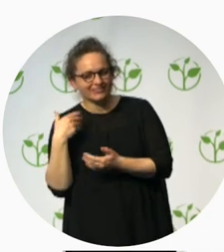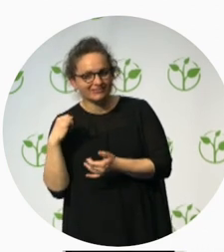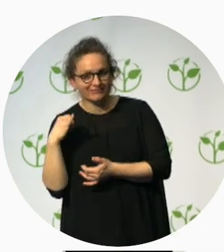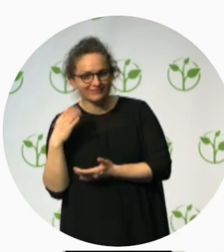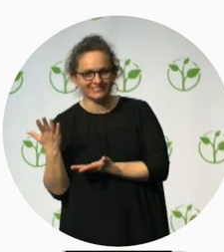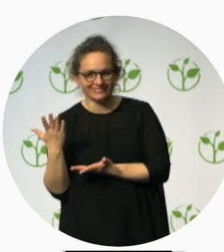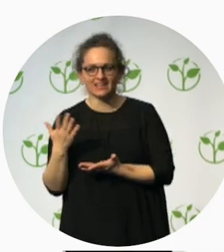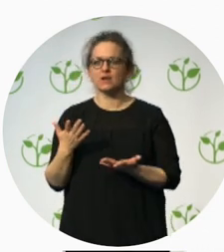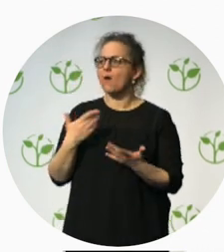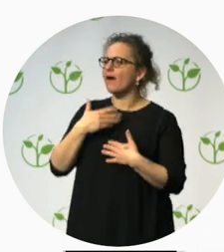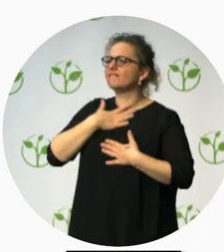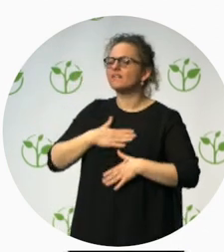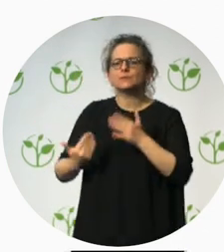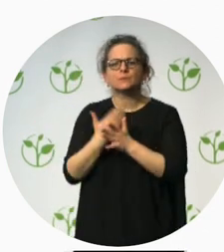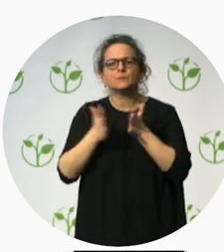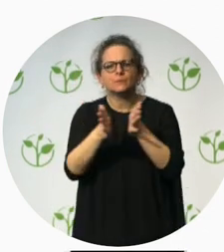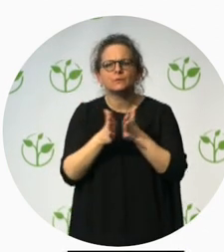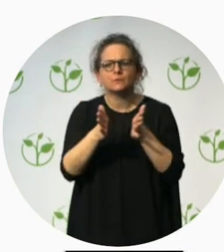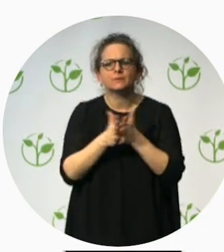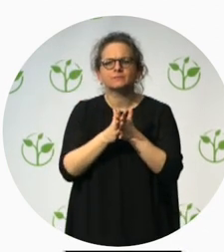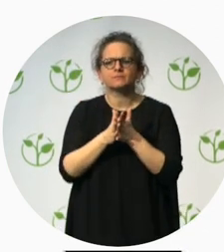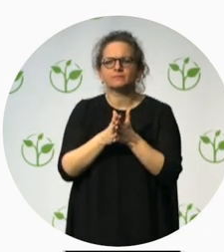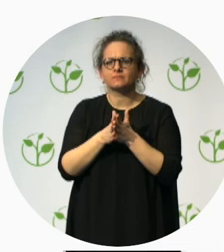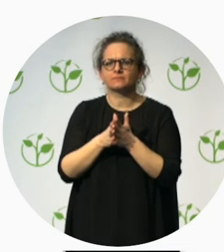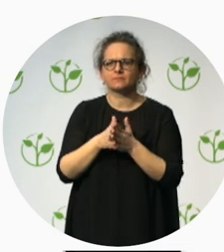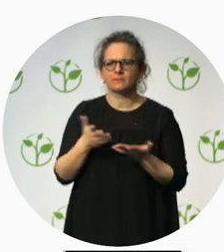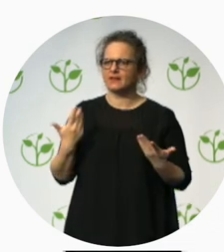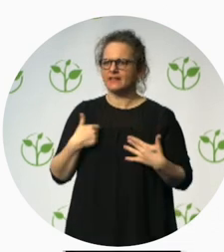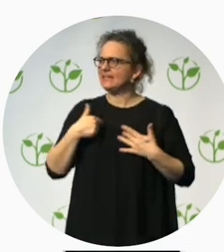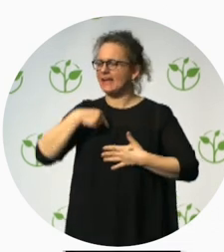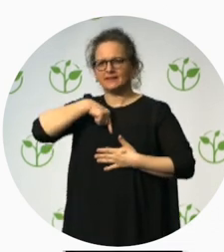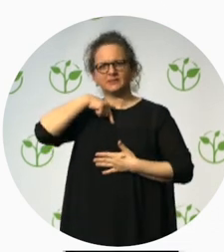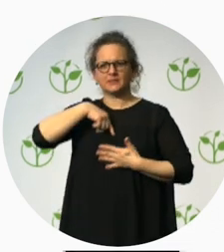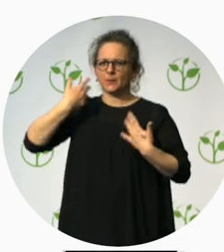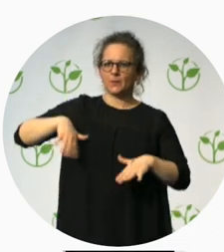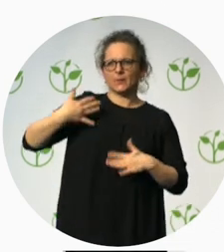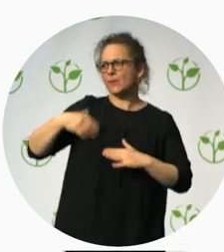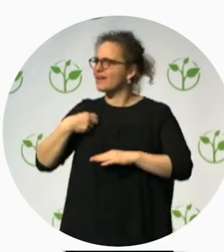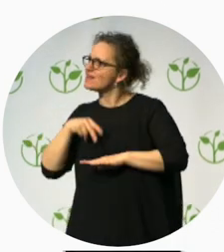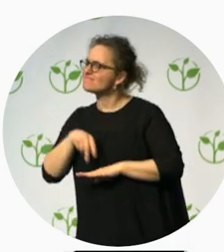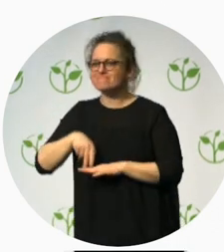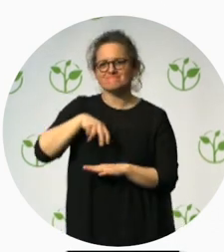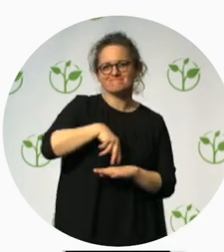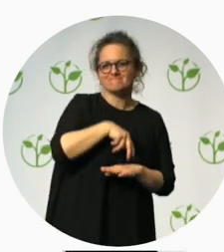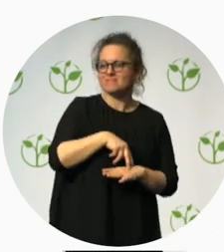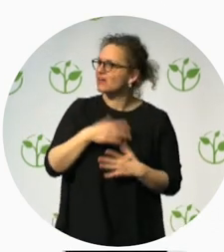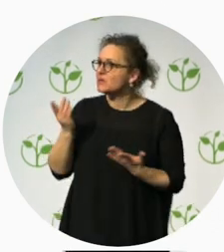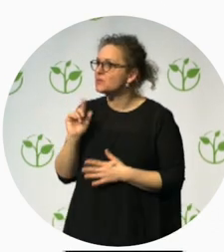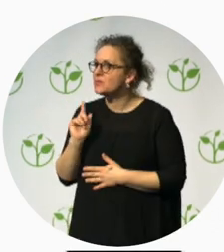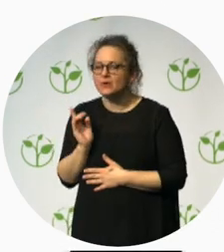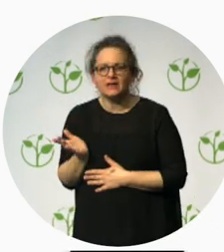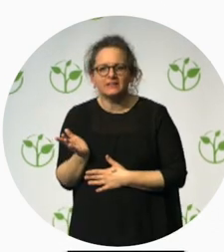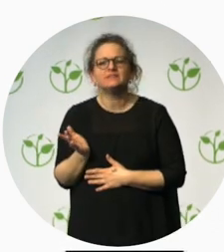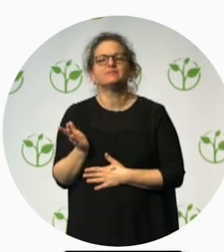if Michael jumps up and down with excitement. But anyway, the most important thing is, we are in Austria trending